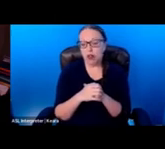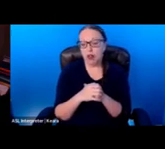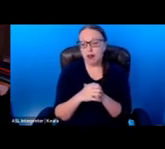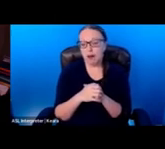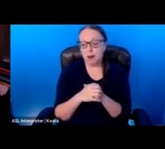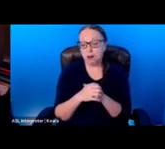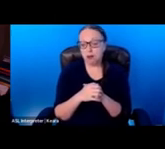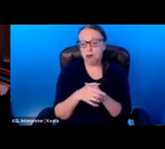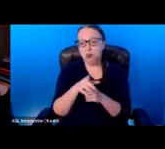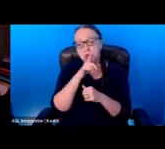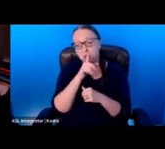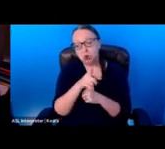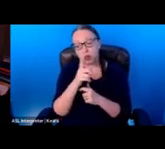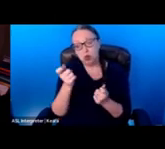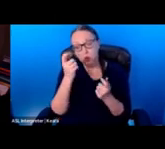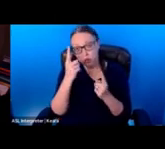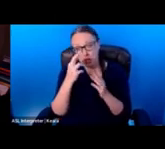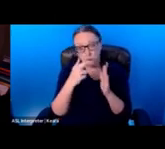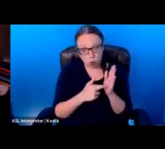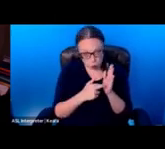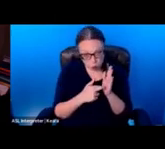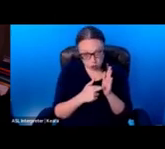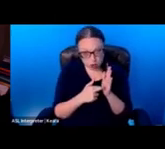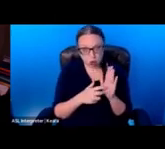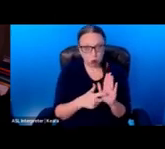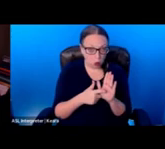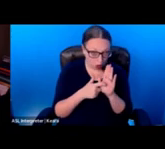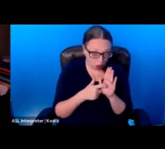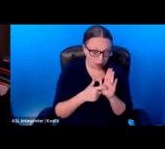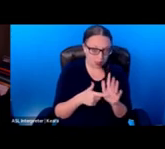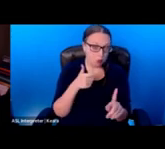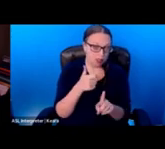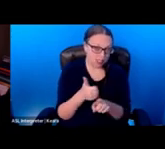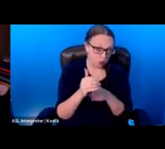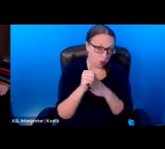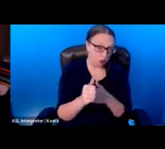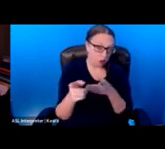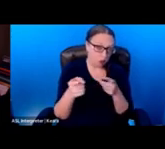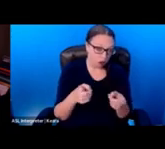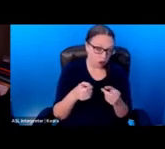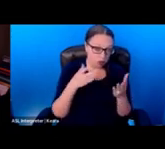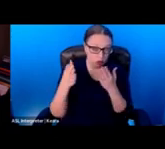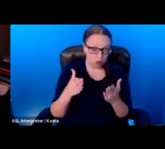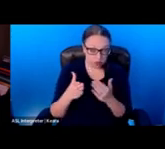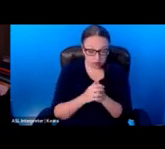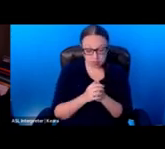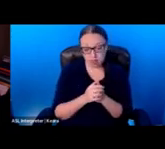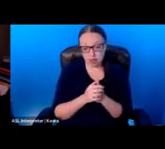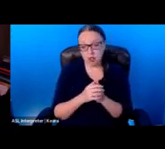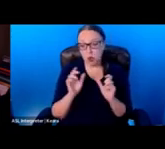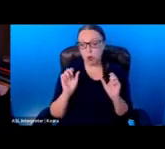sure that they understand the rules and regulations associated with self-directed services. So we're really able to foster